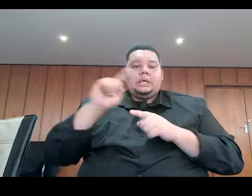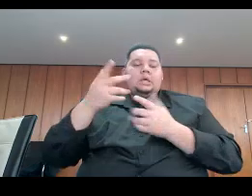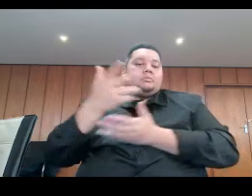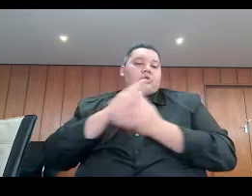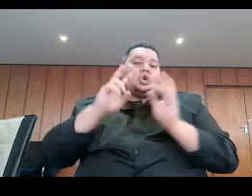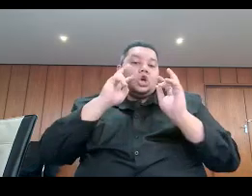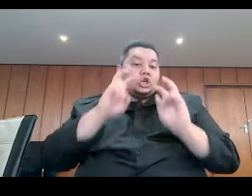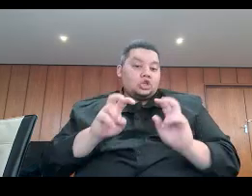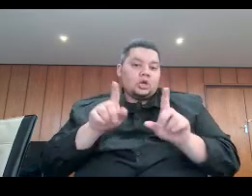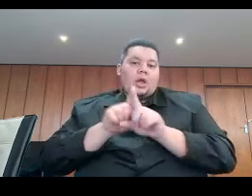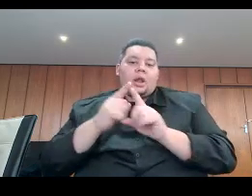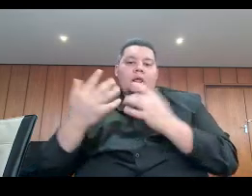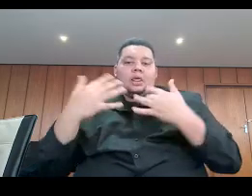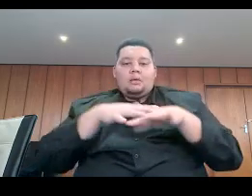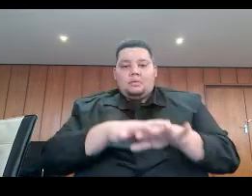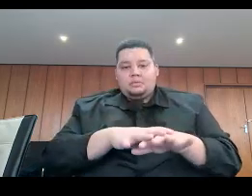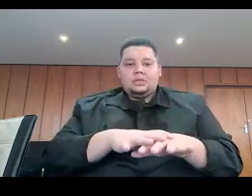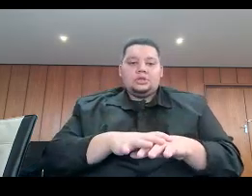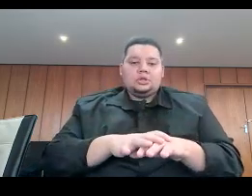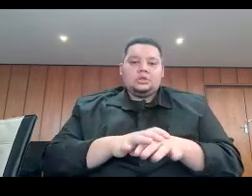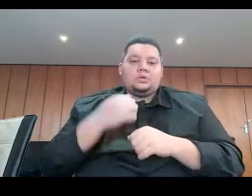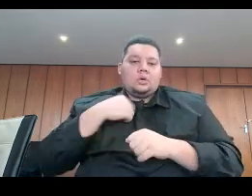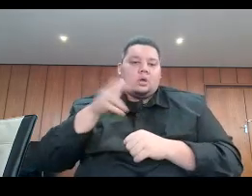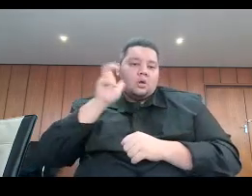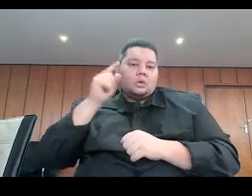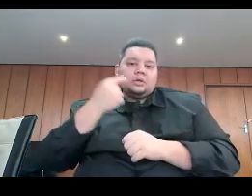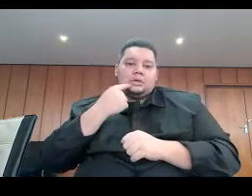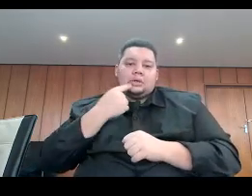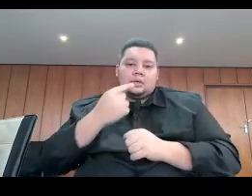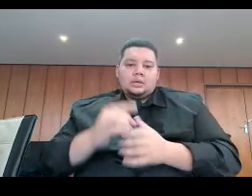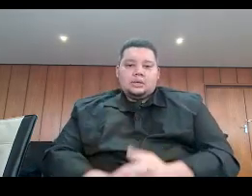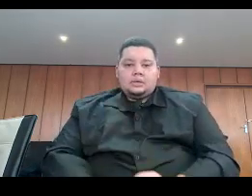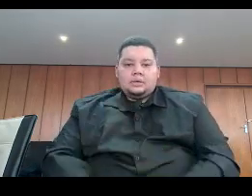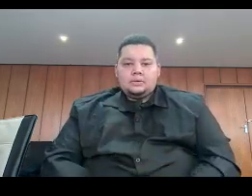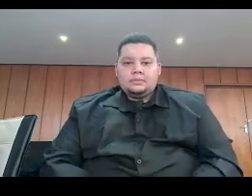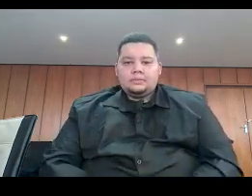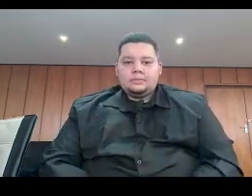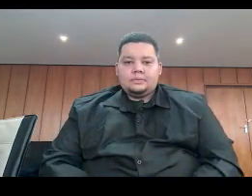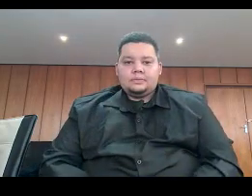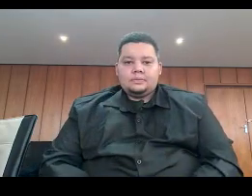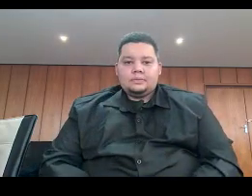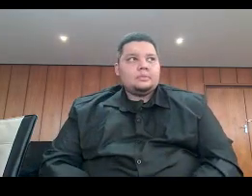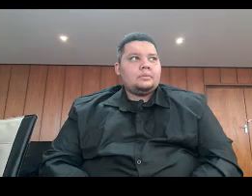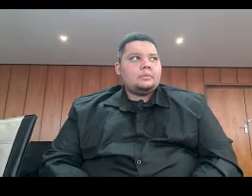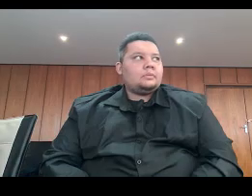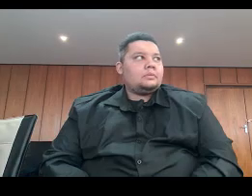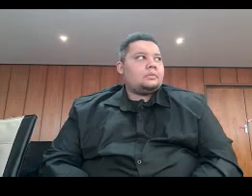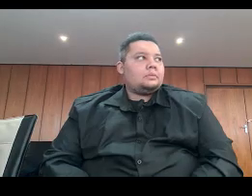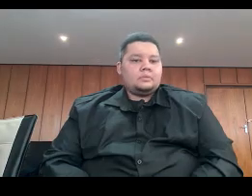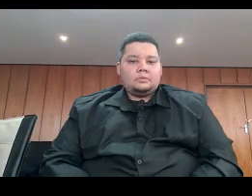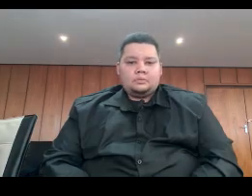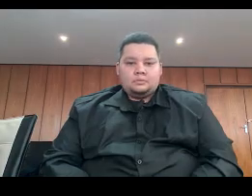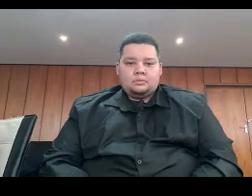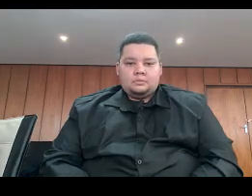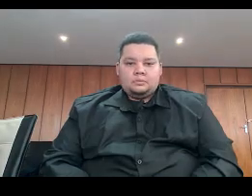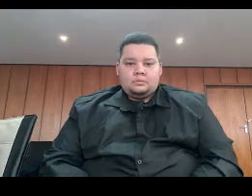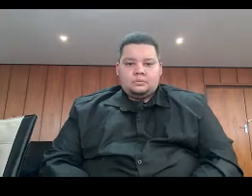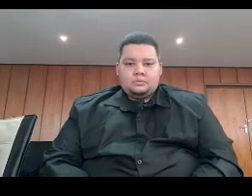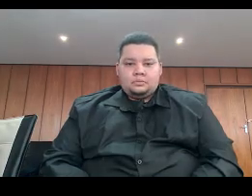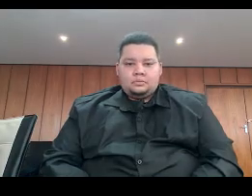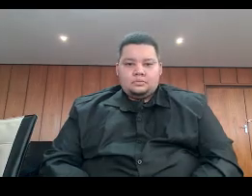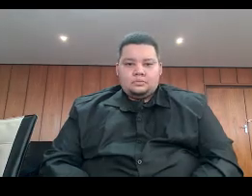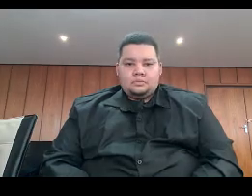about research and implementation. Let's listen to Jacques. When I started